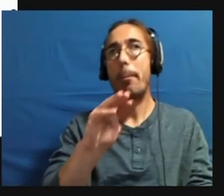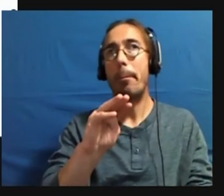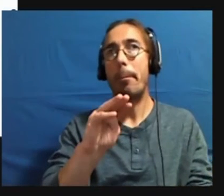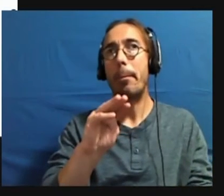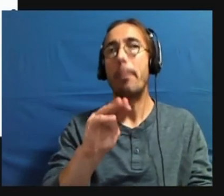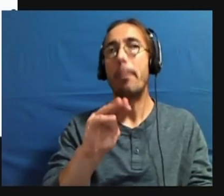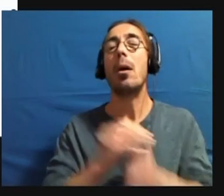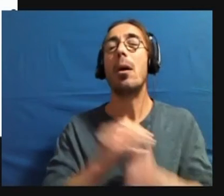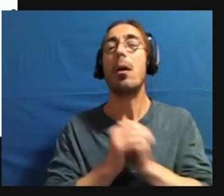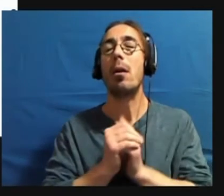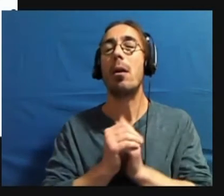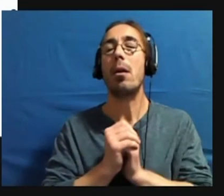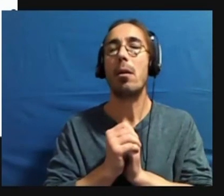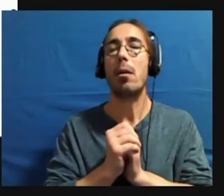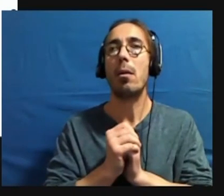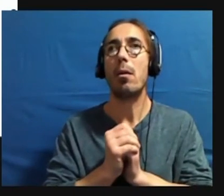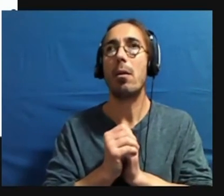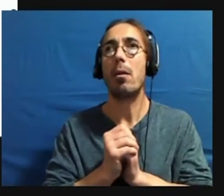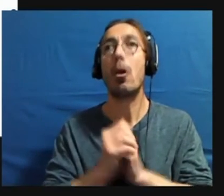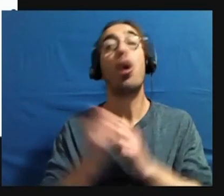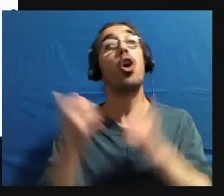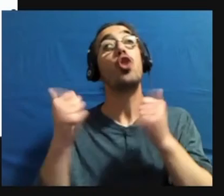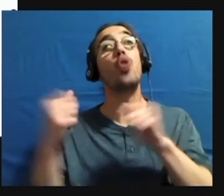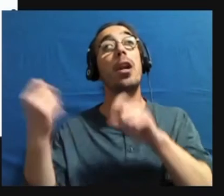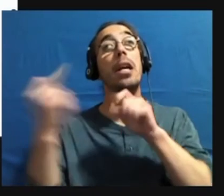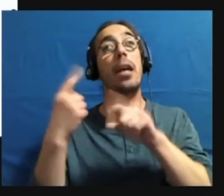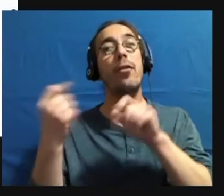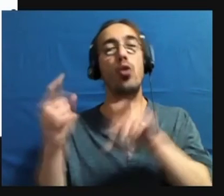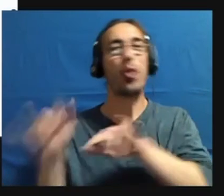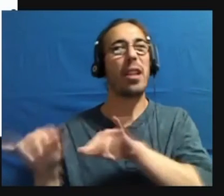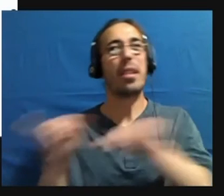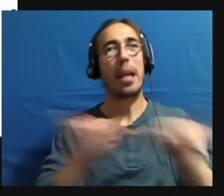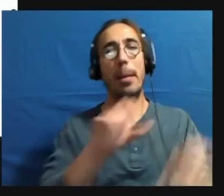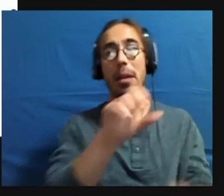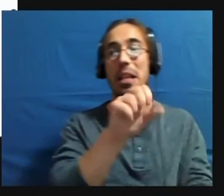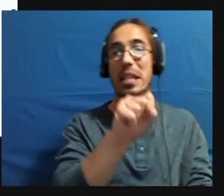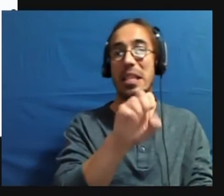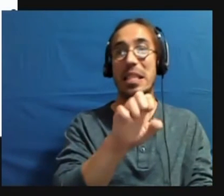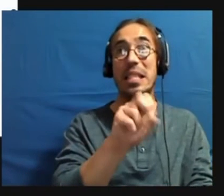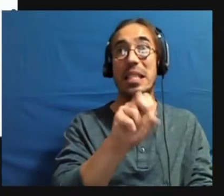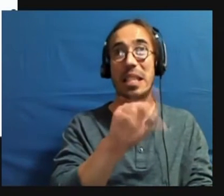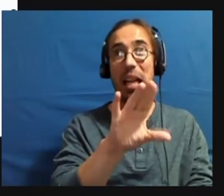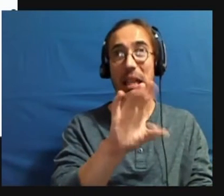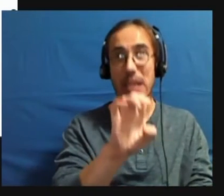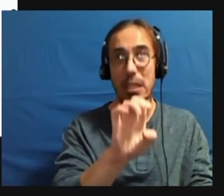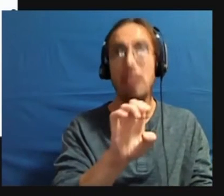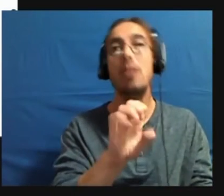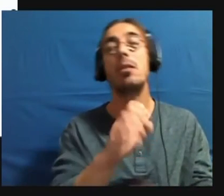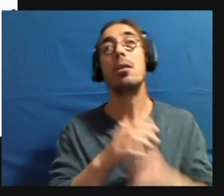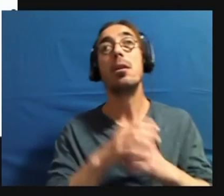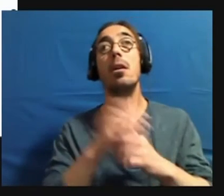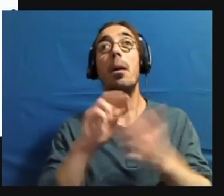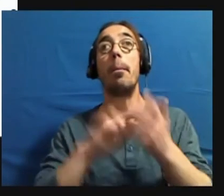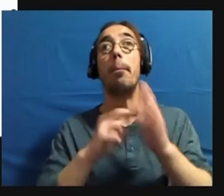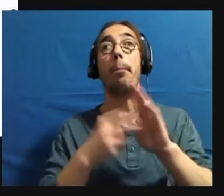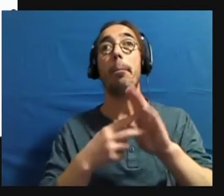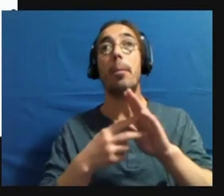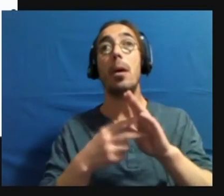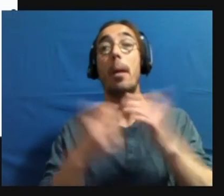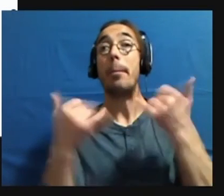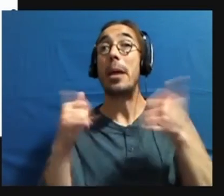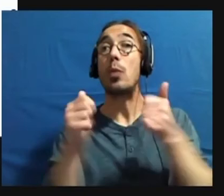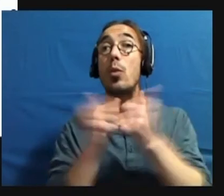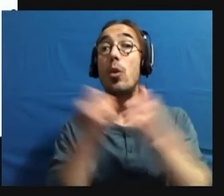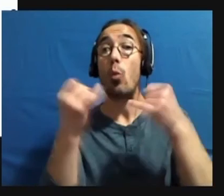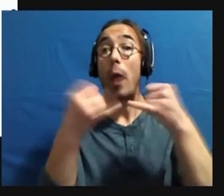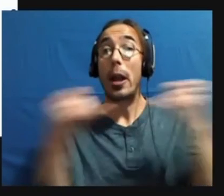get input into the same sense. So playing with wires and